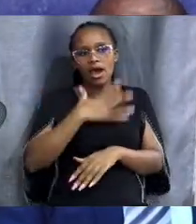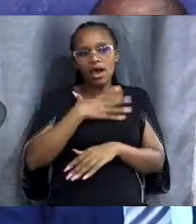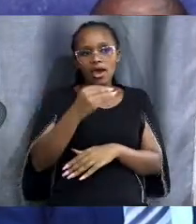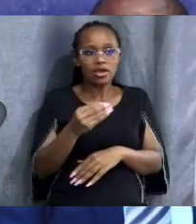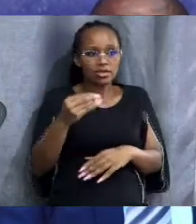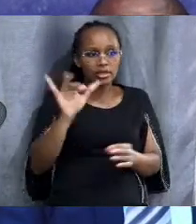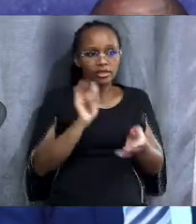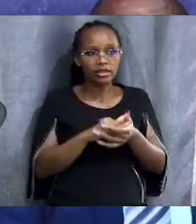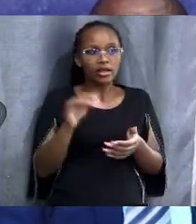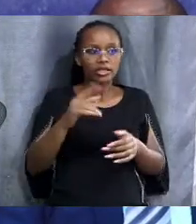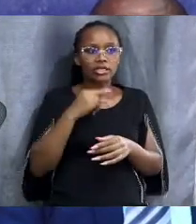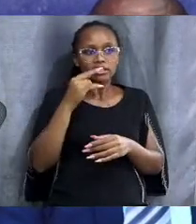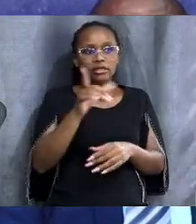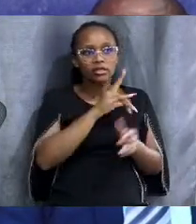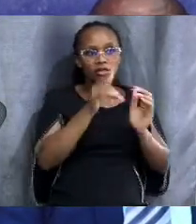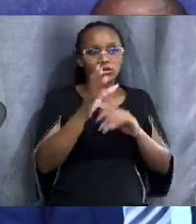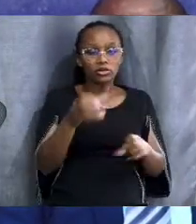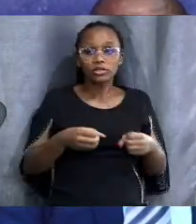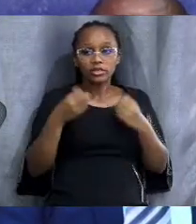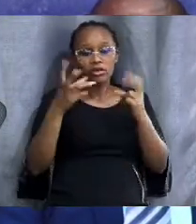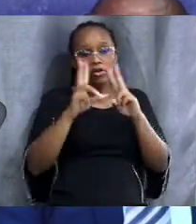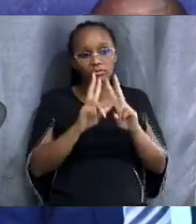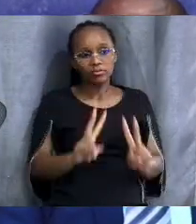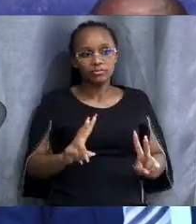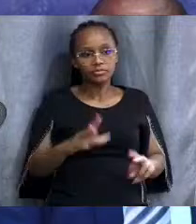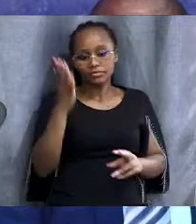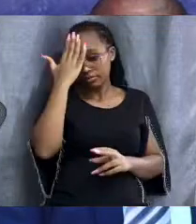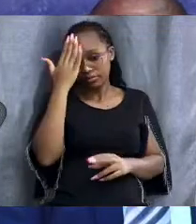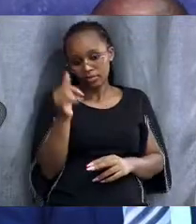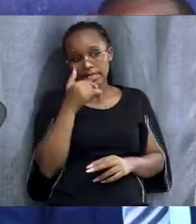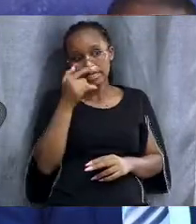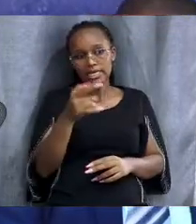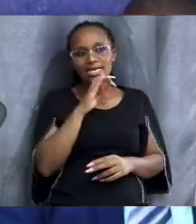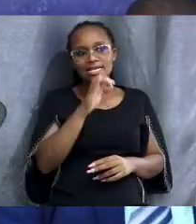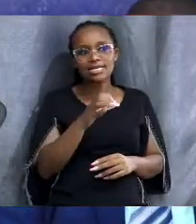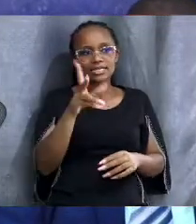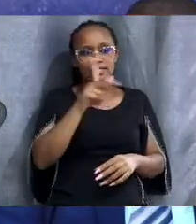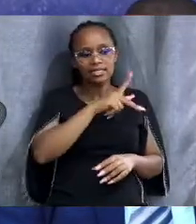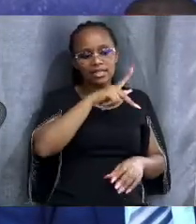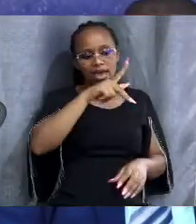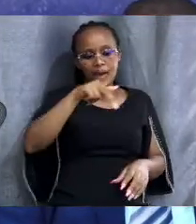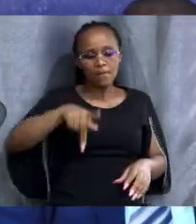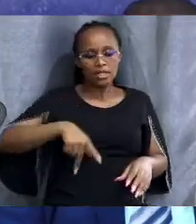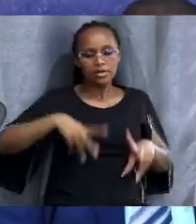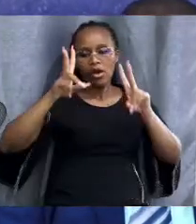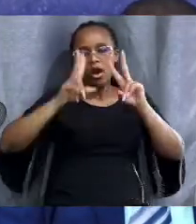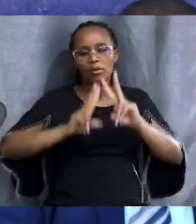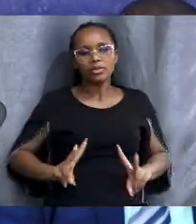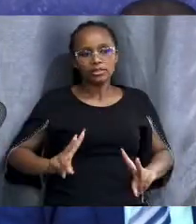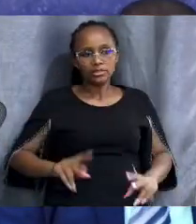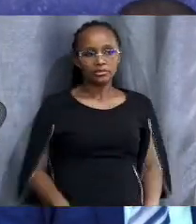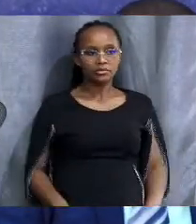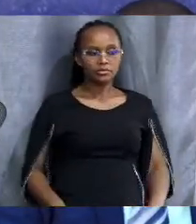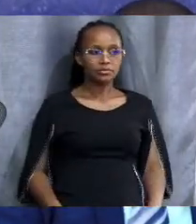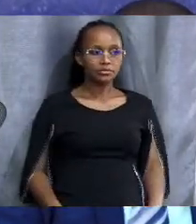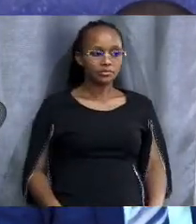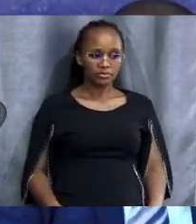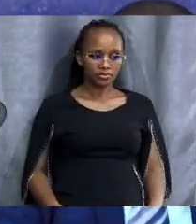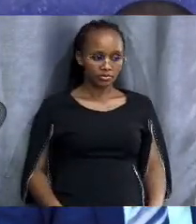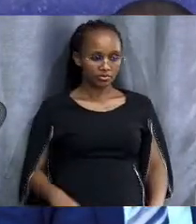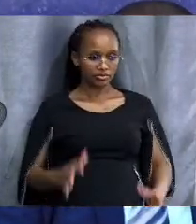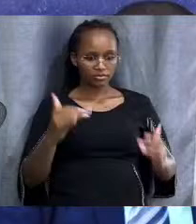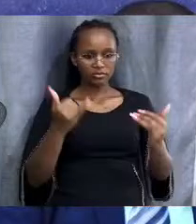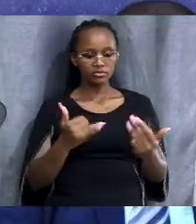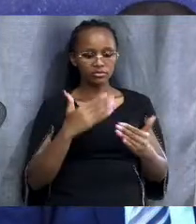And that peace God will give you, because he is the Prince of Peace. And that is where now